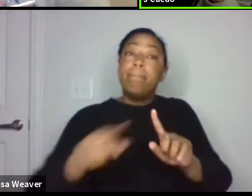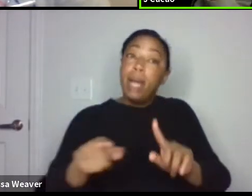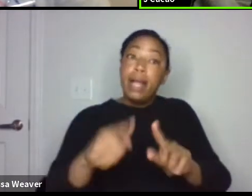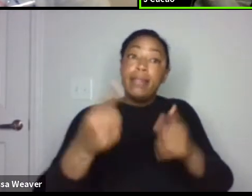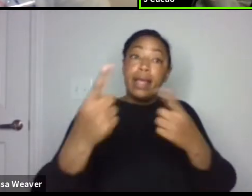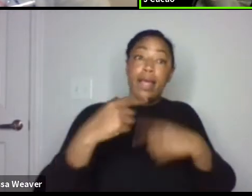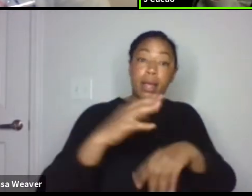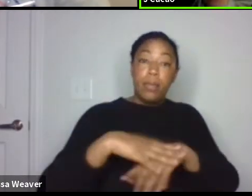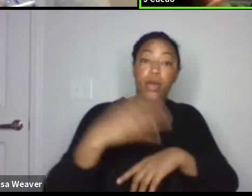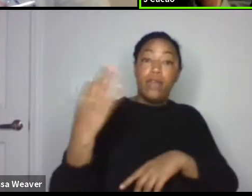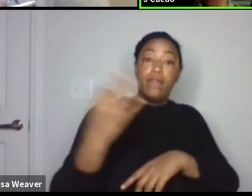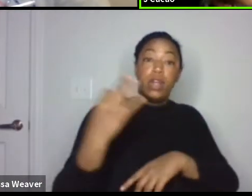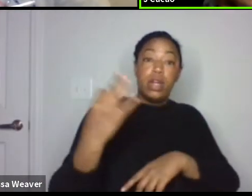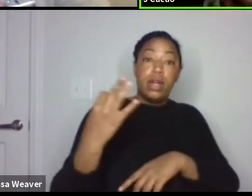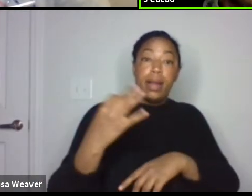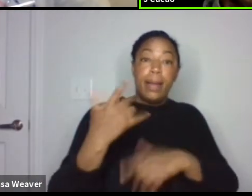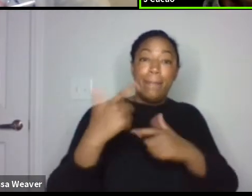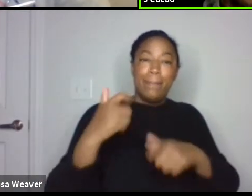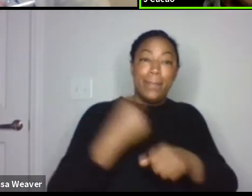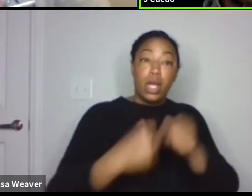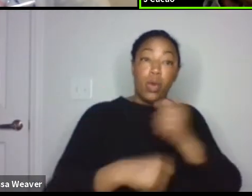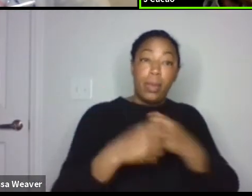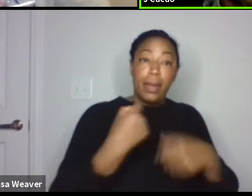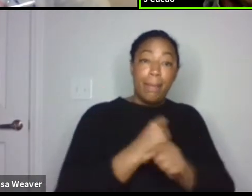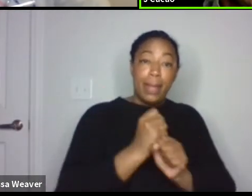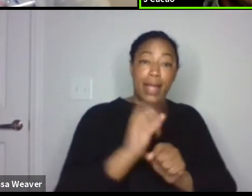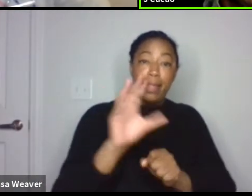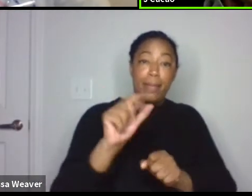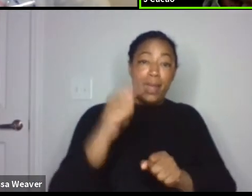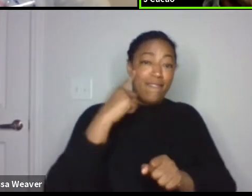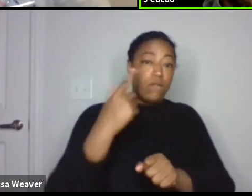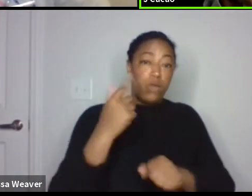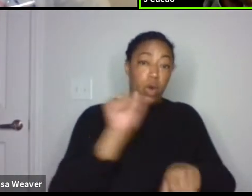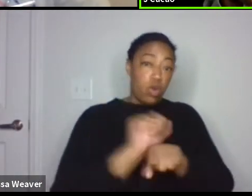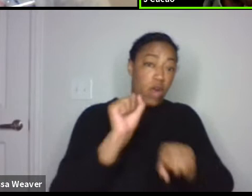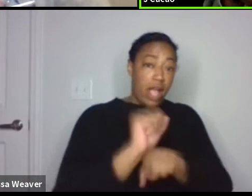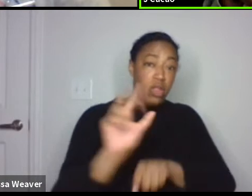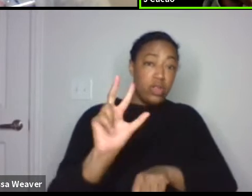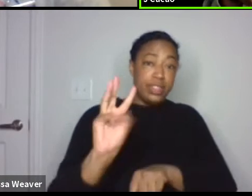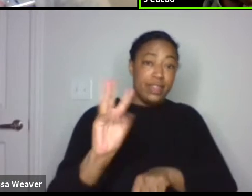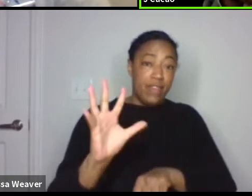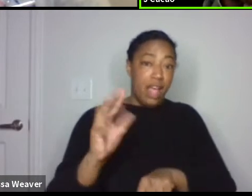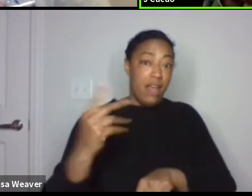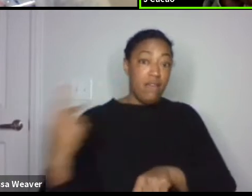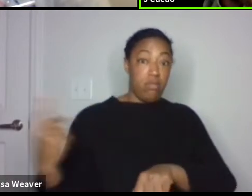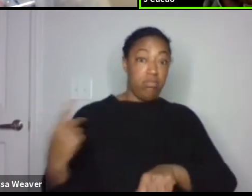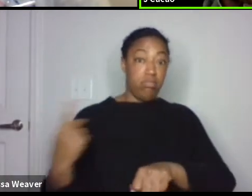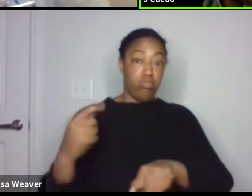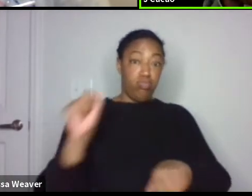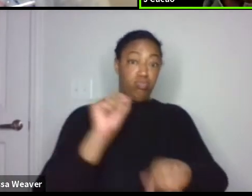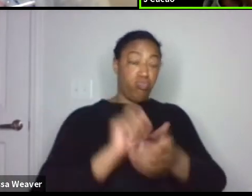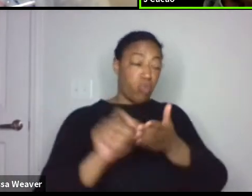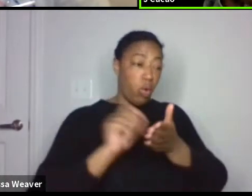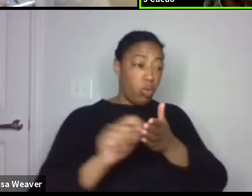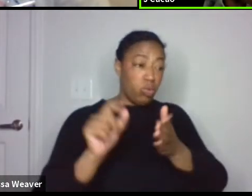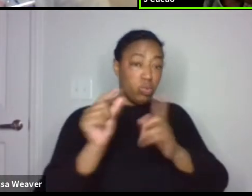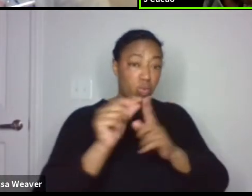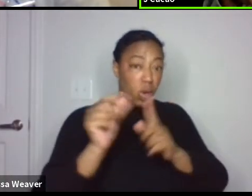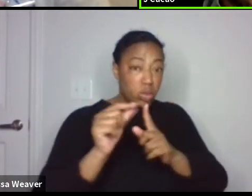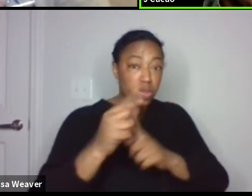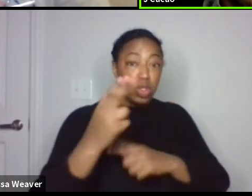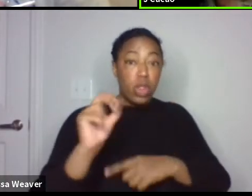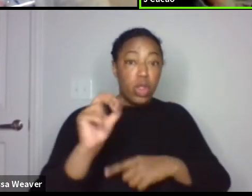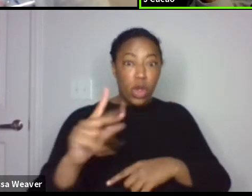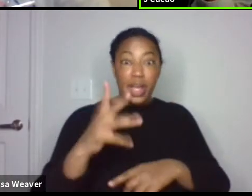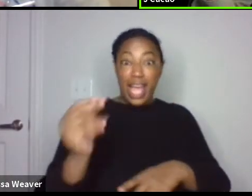Friday. Big homie made the beat for Grind 365, and me and Uns wrote our verses and the hooks and all that night, and then we ended up shooting a